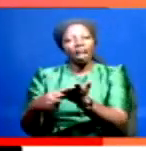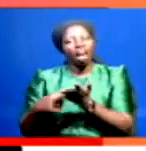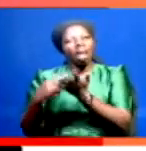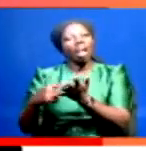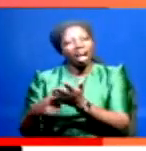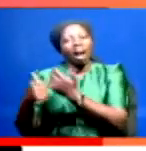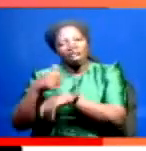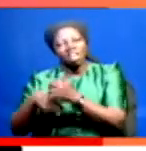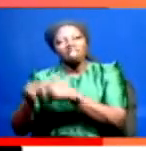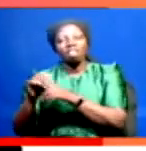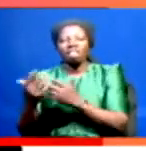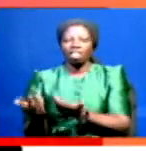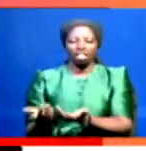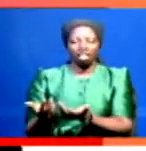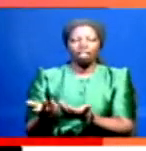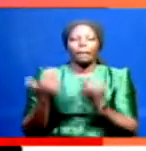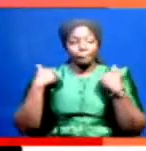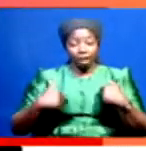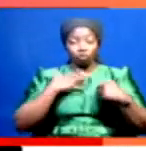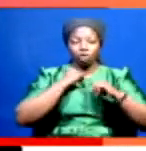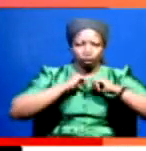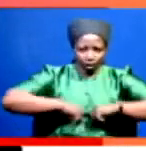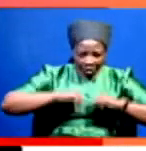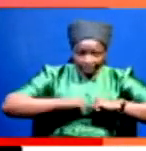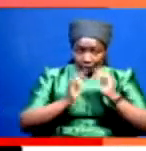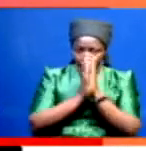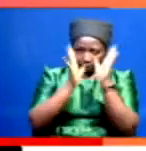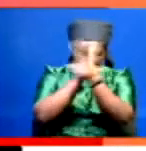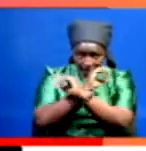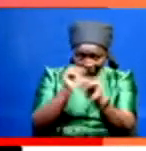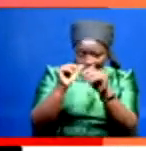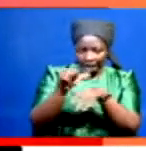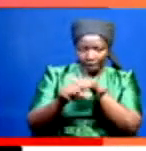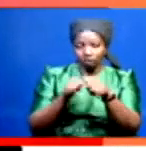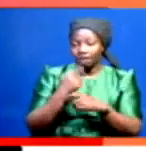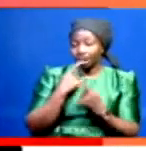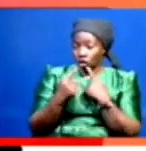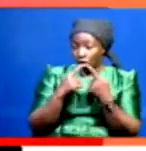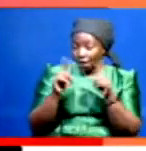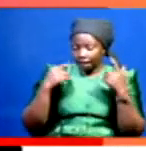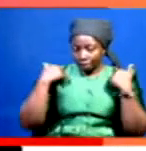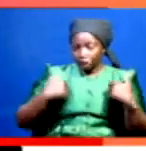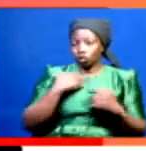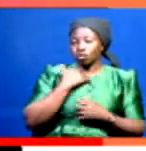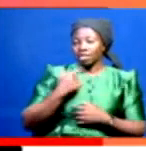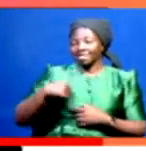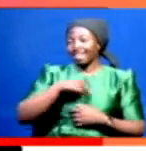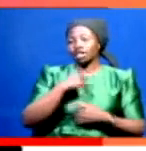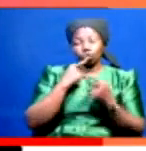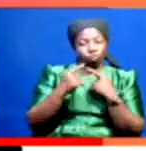So I would really want to agree with the president about the conversation, but I want us to go beyond the